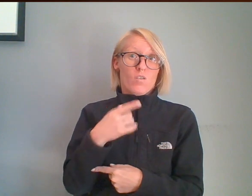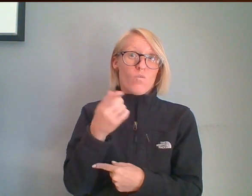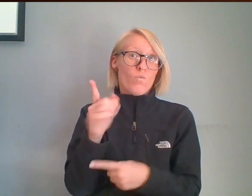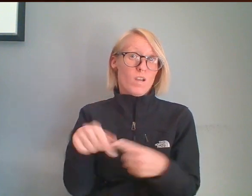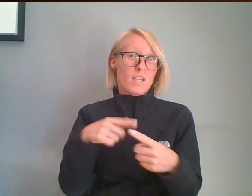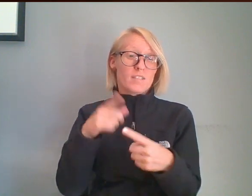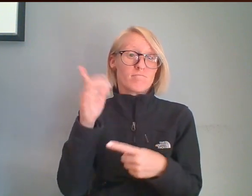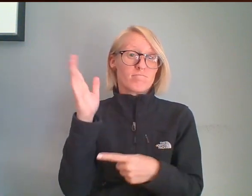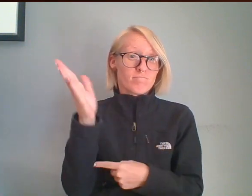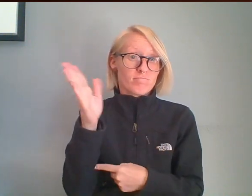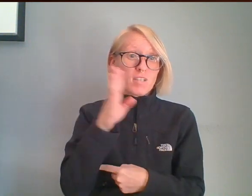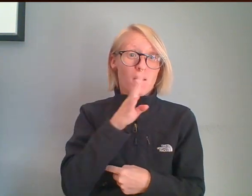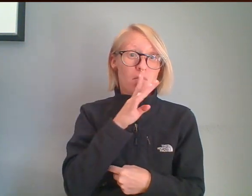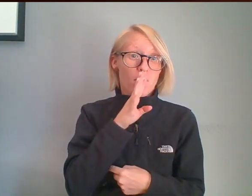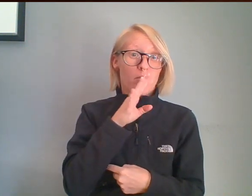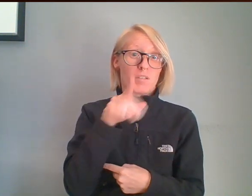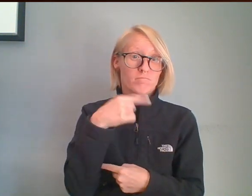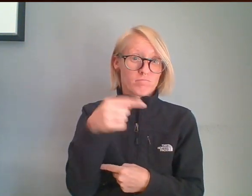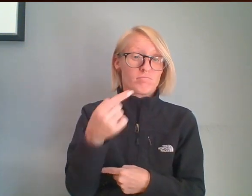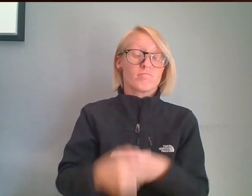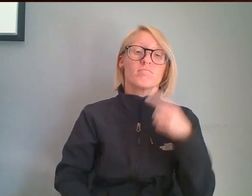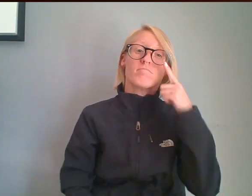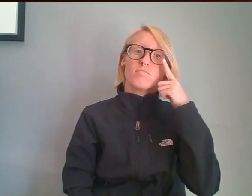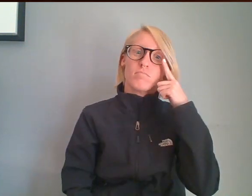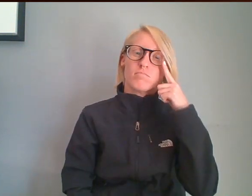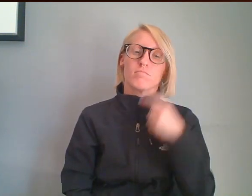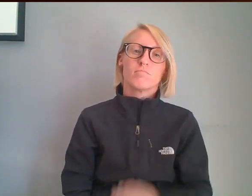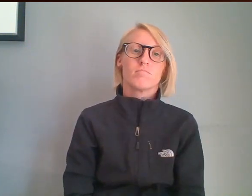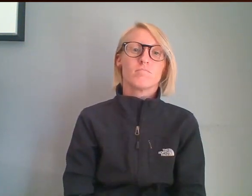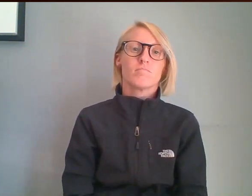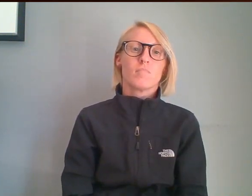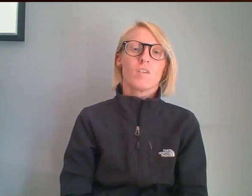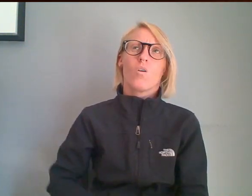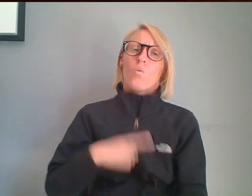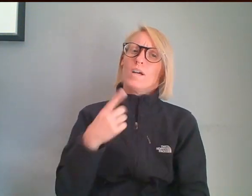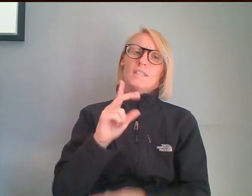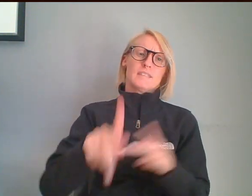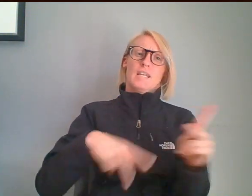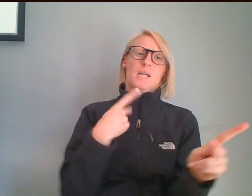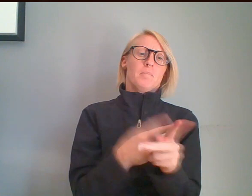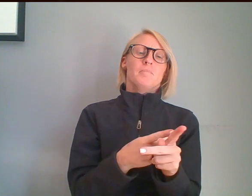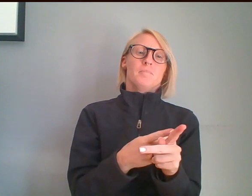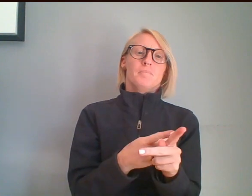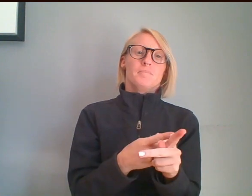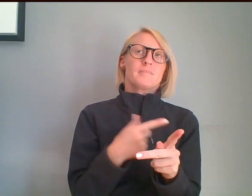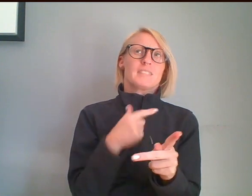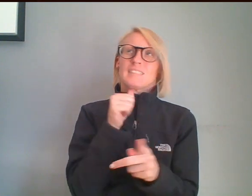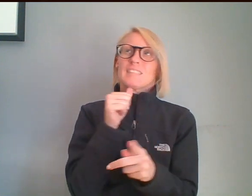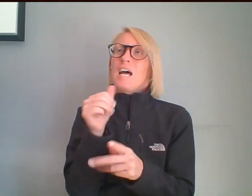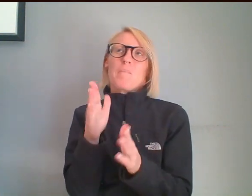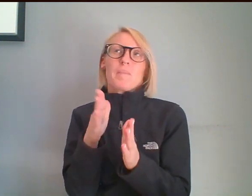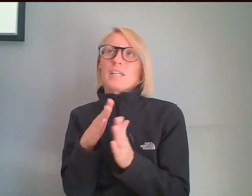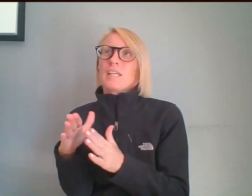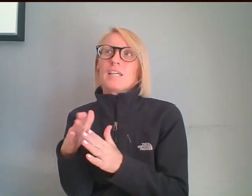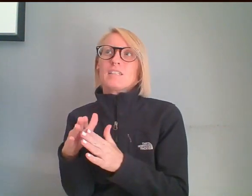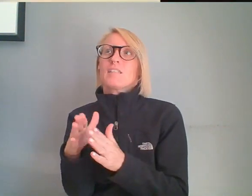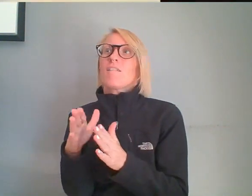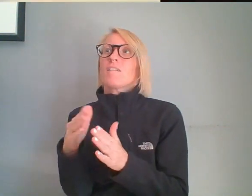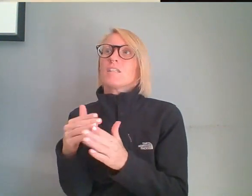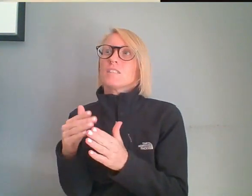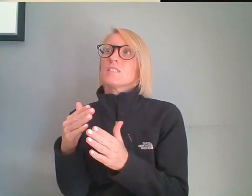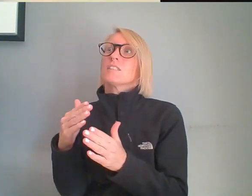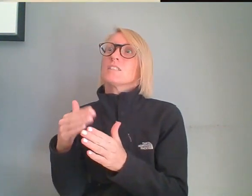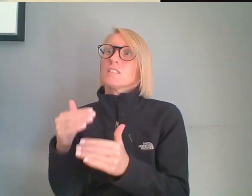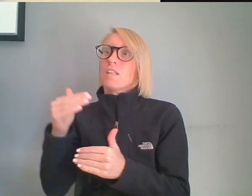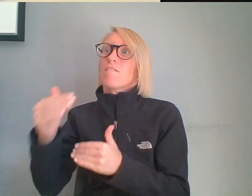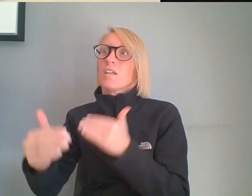be talking primarily about one type of public speaking. Not the type that you plan for in advance, the type that you actually spend